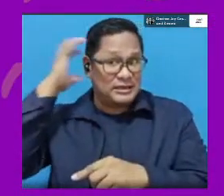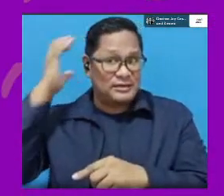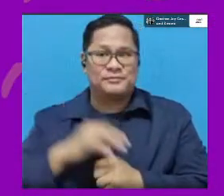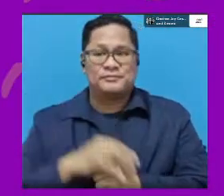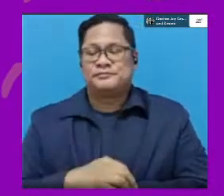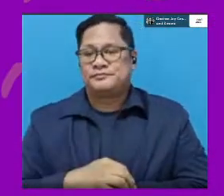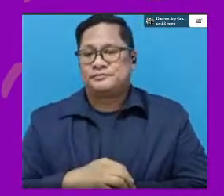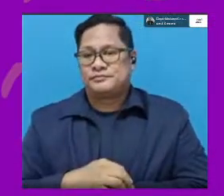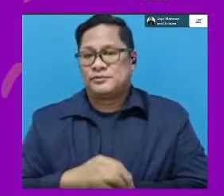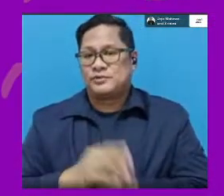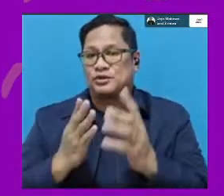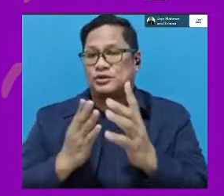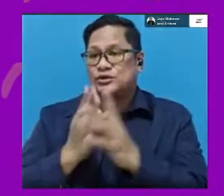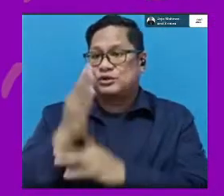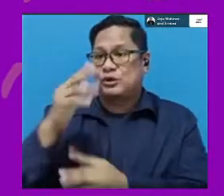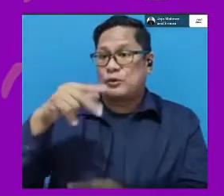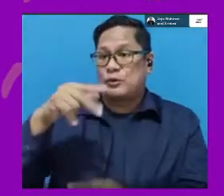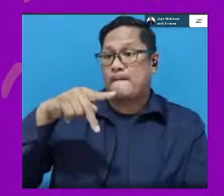by the Pacific Ocean.